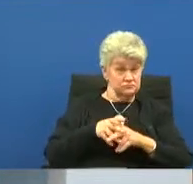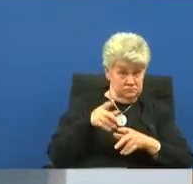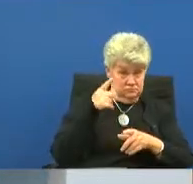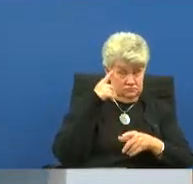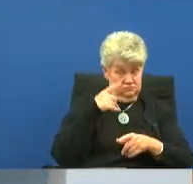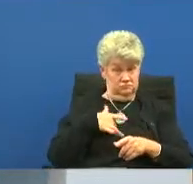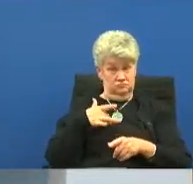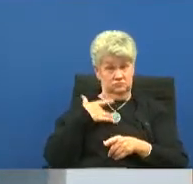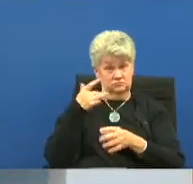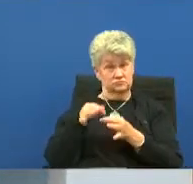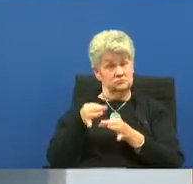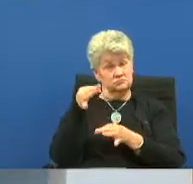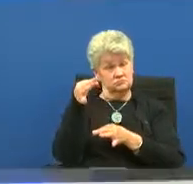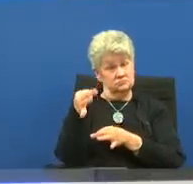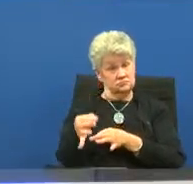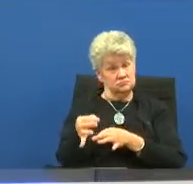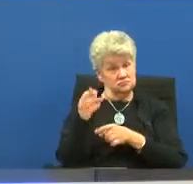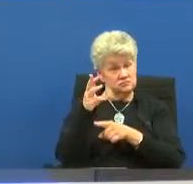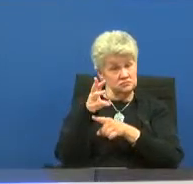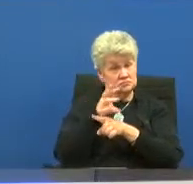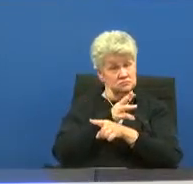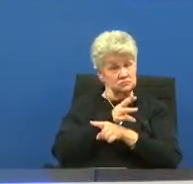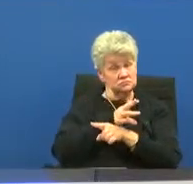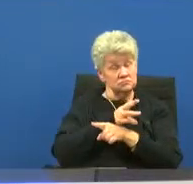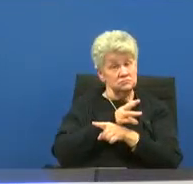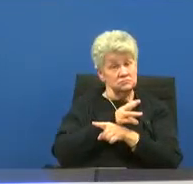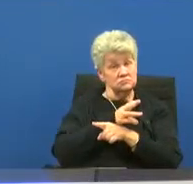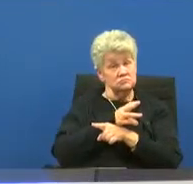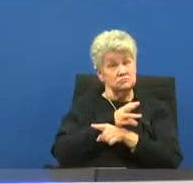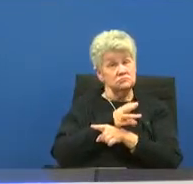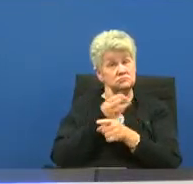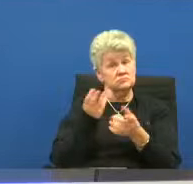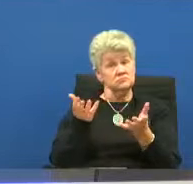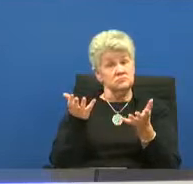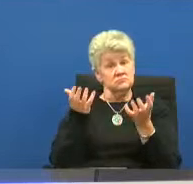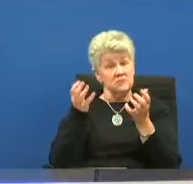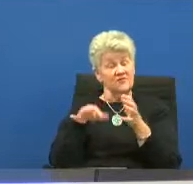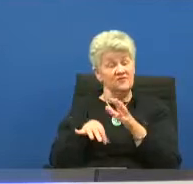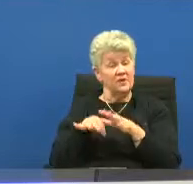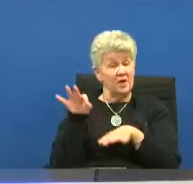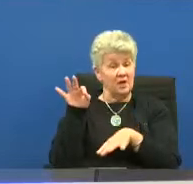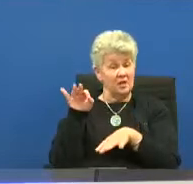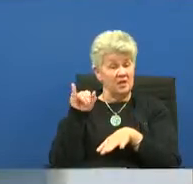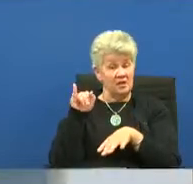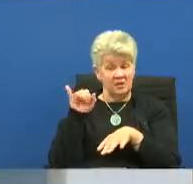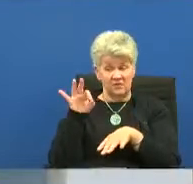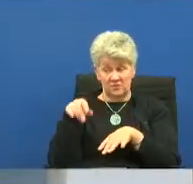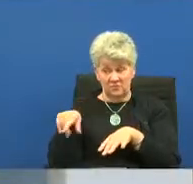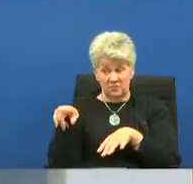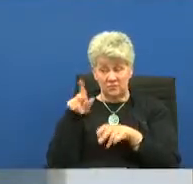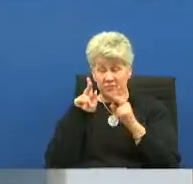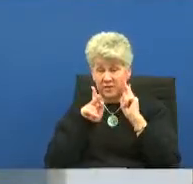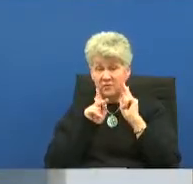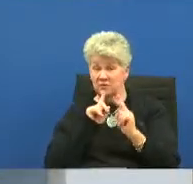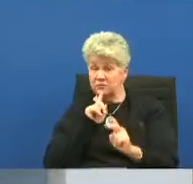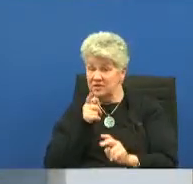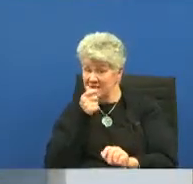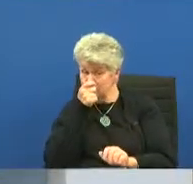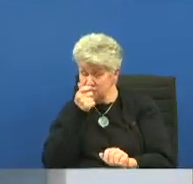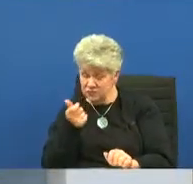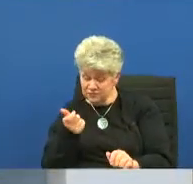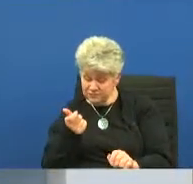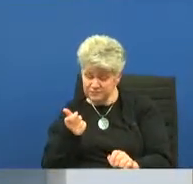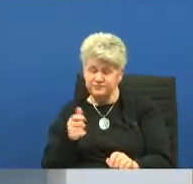6 months would allow time to find out if there is an interest, if there is a petition, and how to move it forward? Certainly, and we can work with you. Like I said,